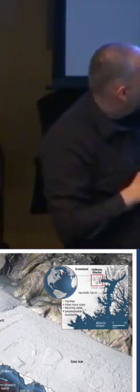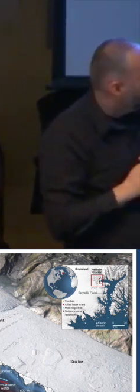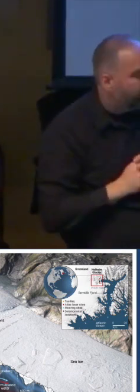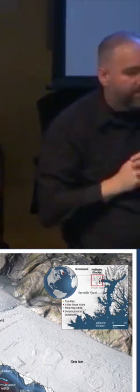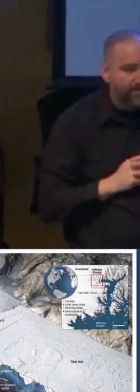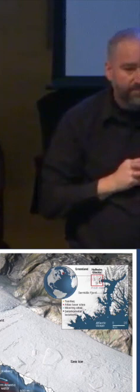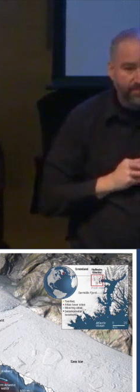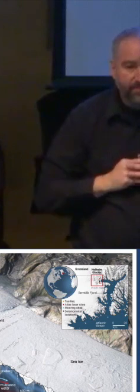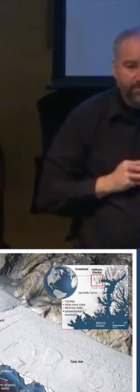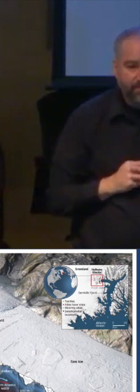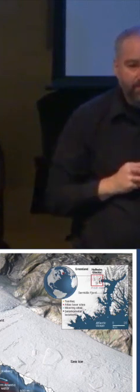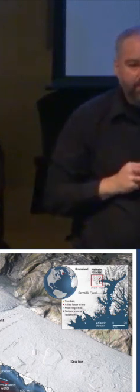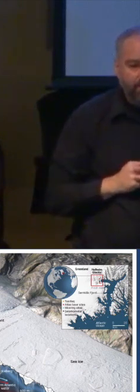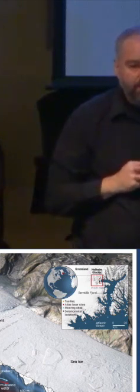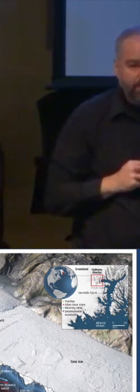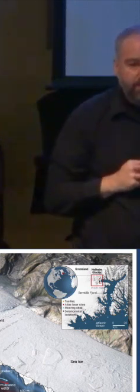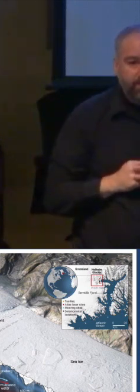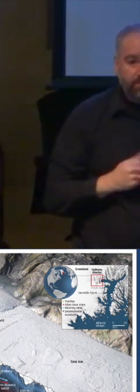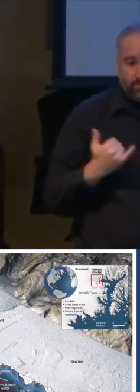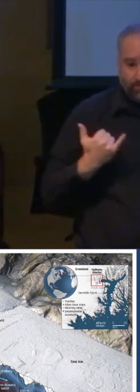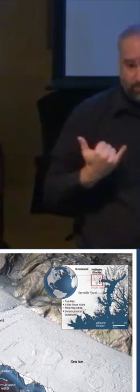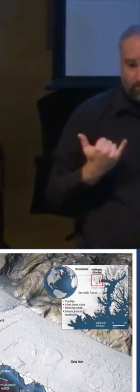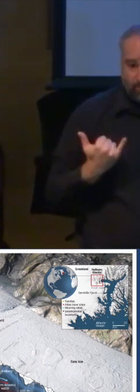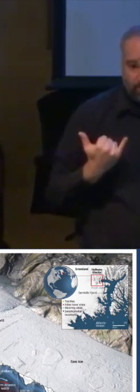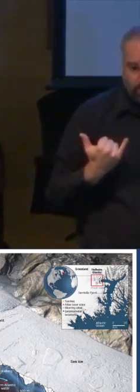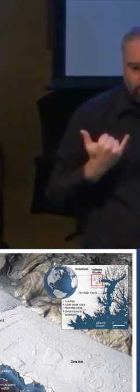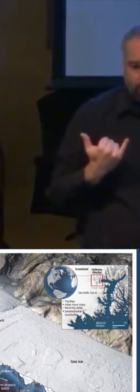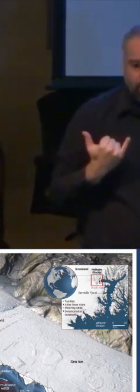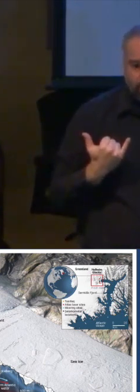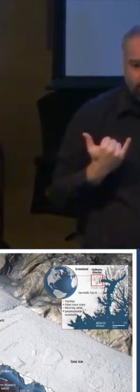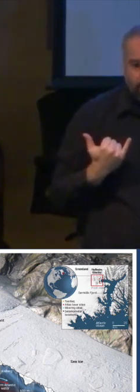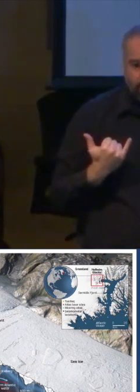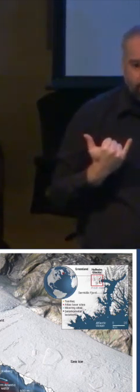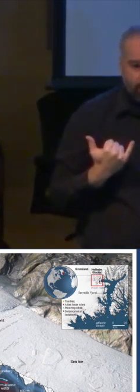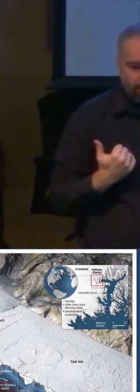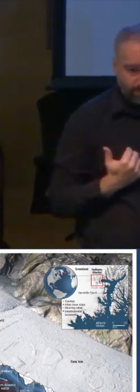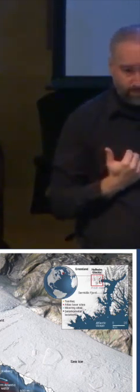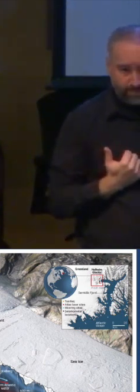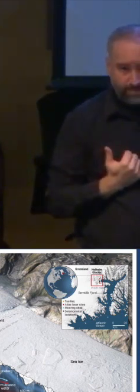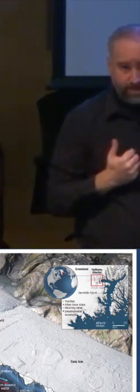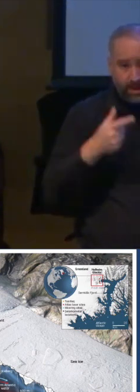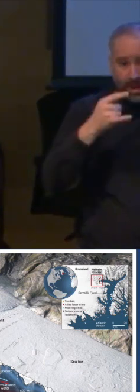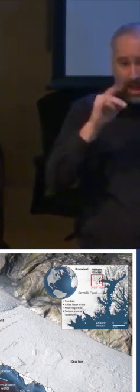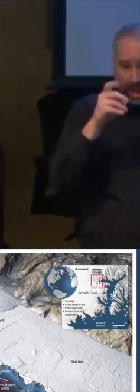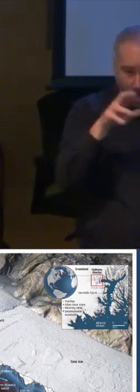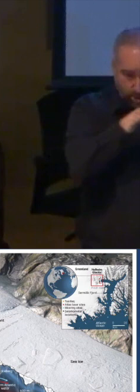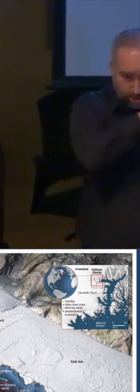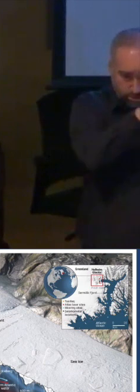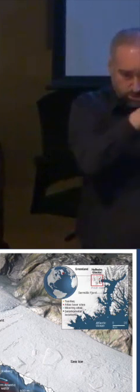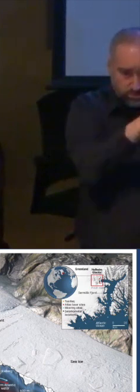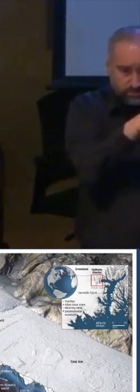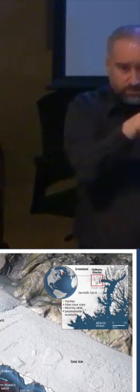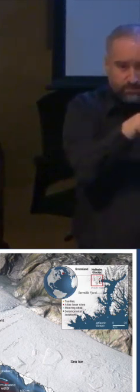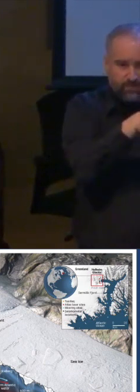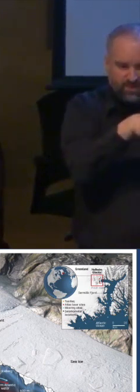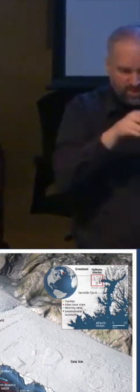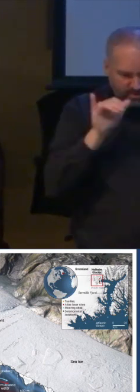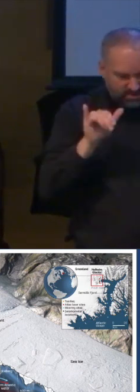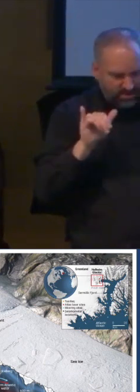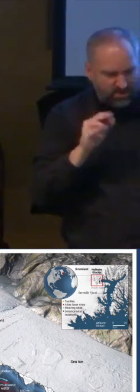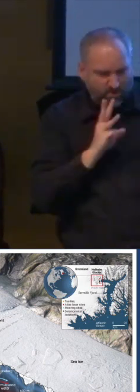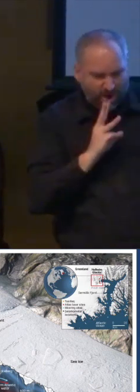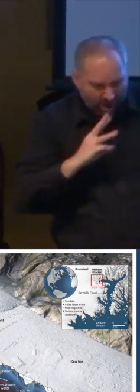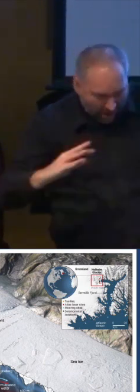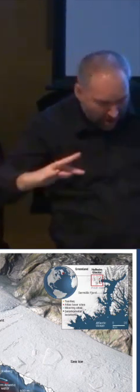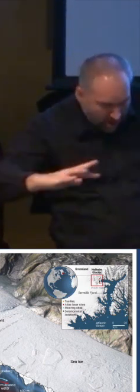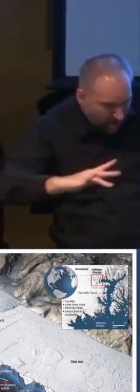where are we now? We have a glacier. It comes in. We've discovered that there's warm water from the Atlantic coming in